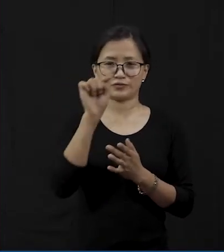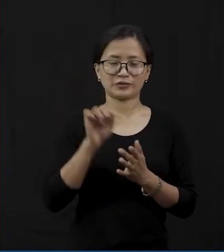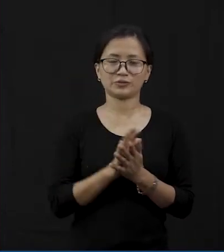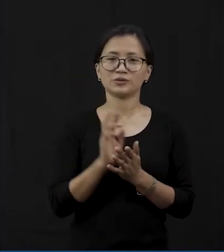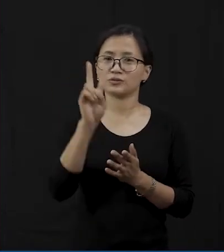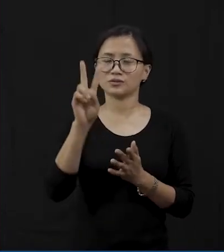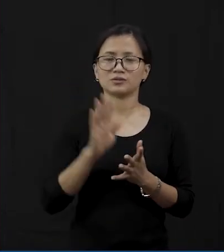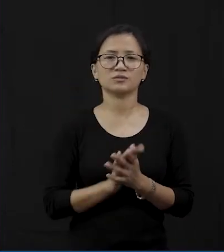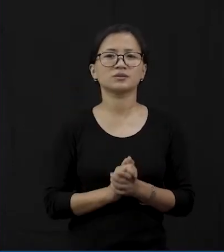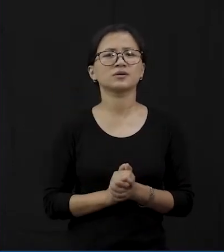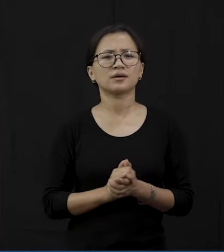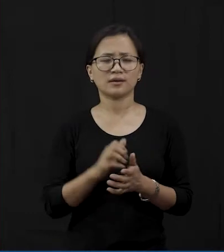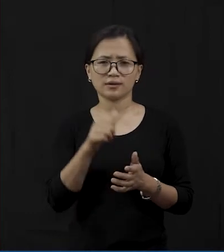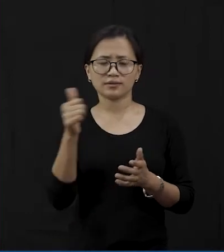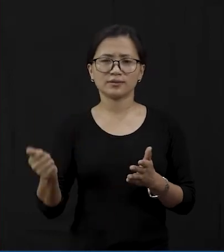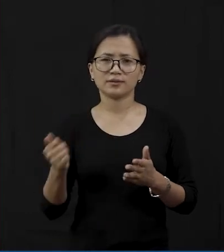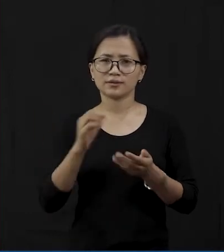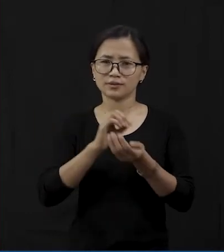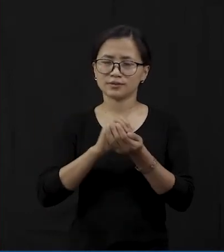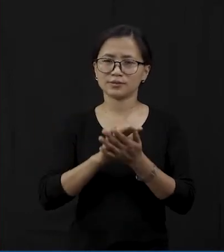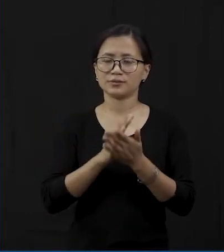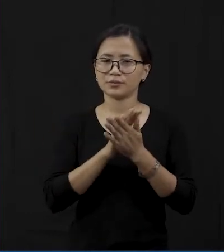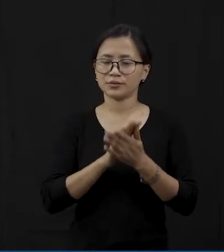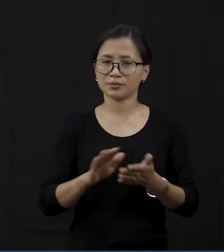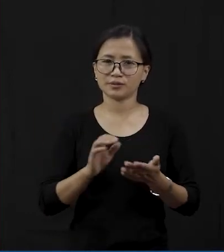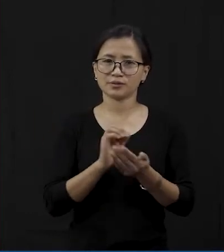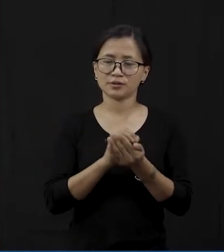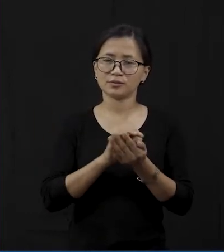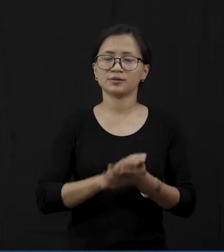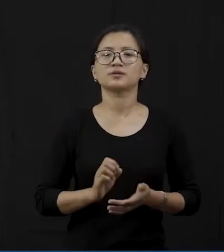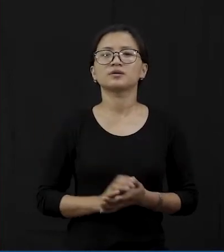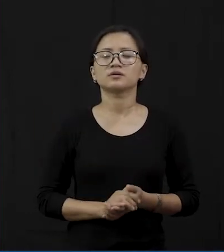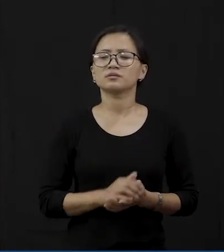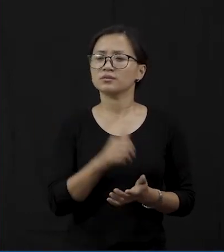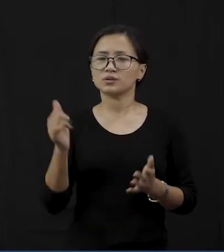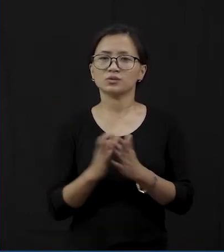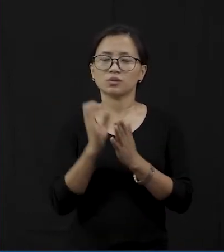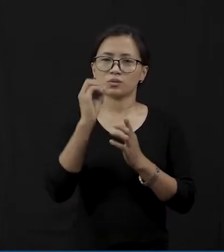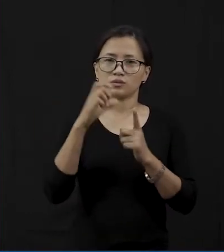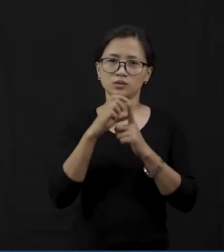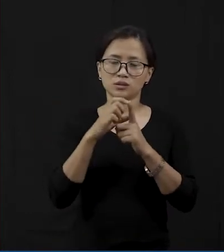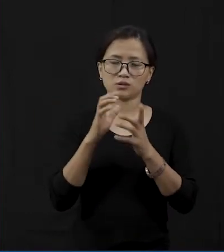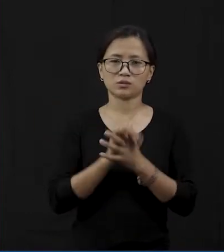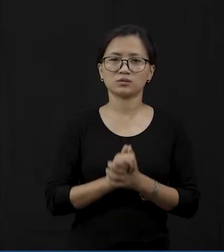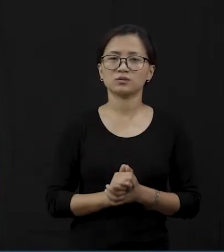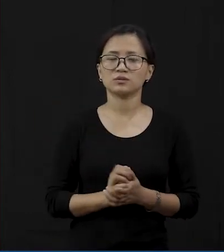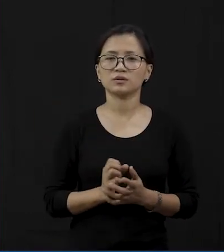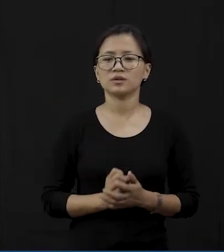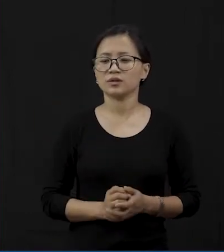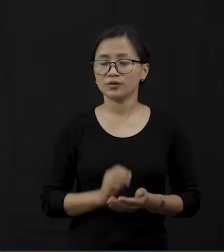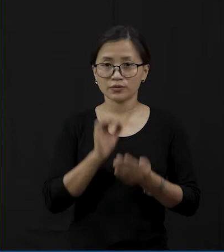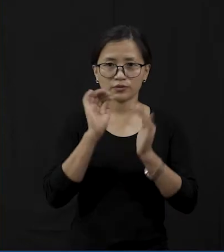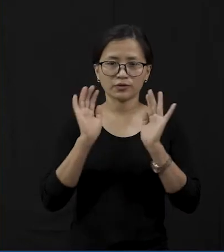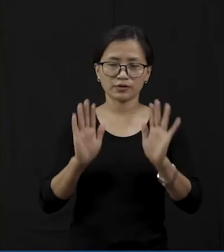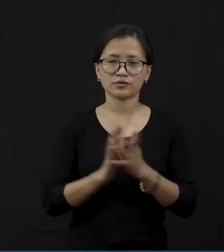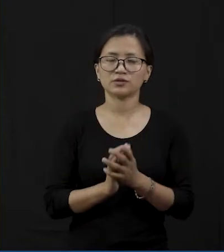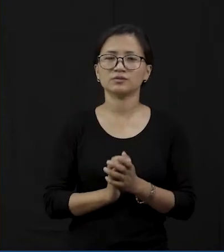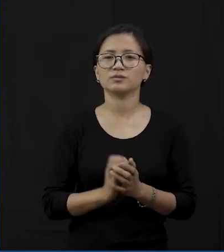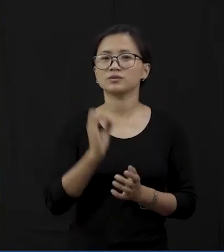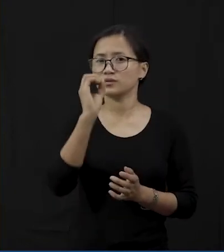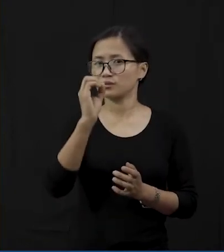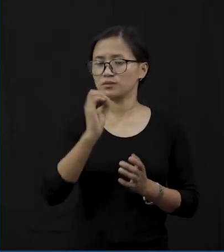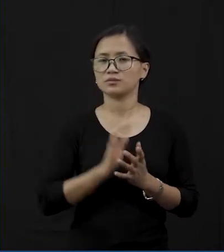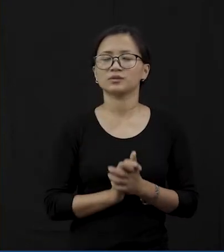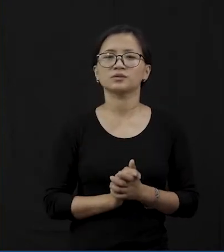any remainder that is not an even number, that will be odd number. If you get a remainder of 0, then that is your even